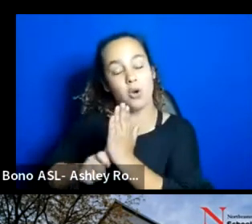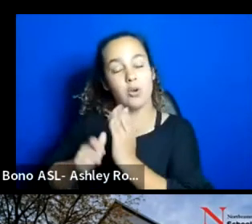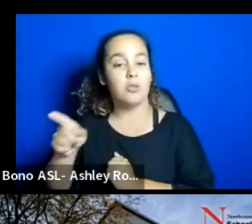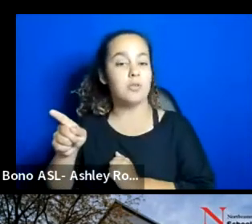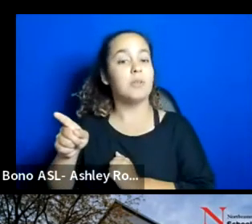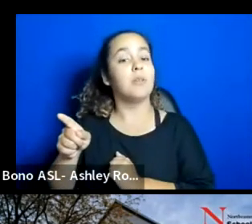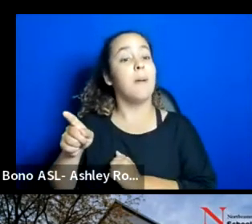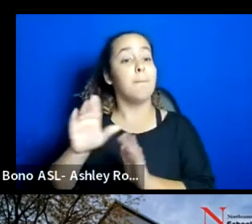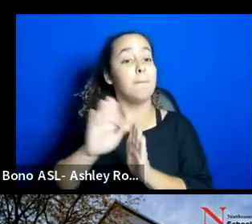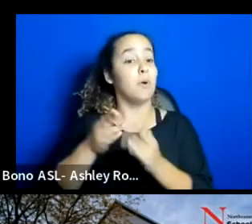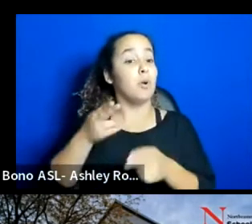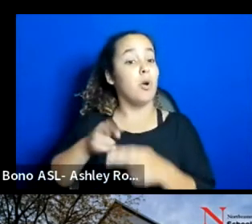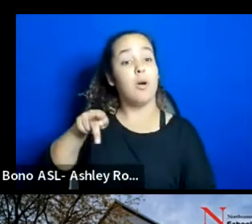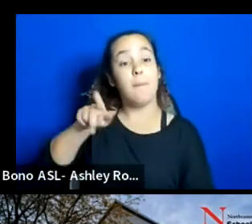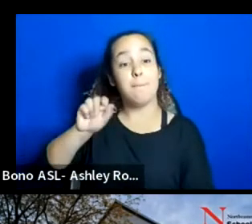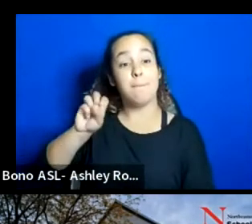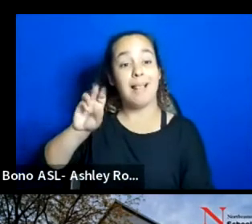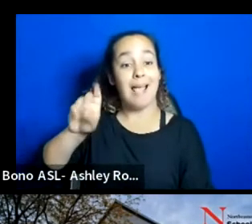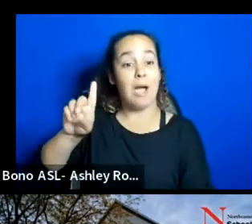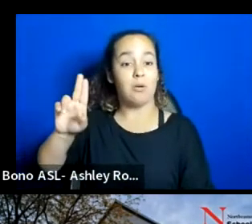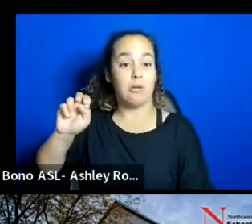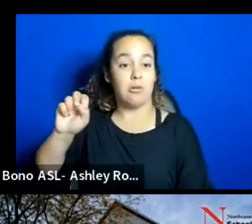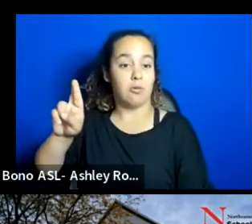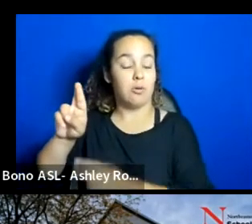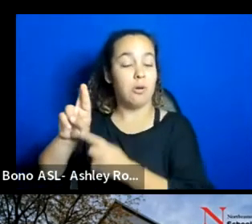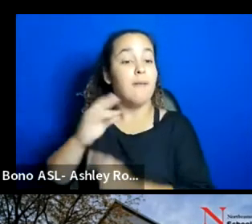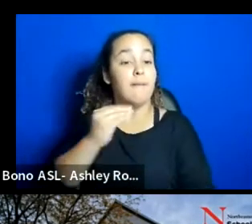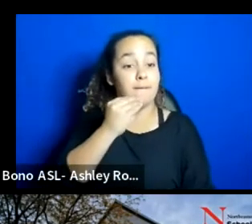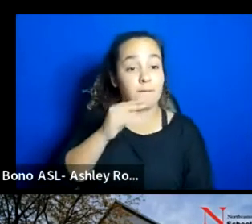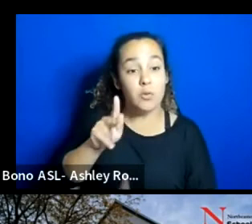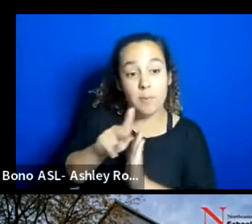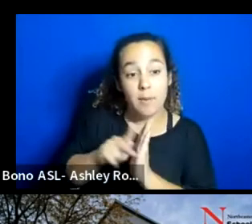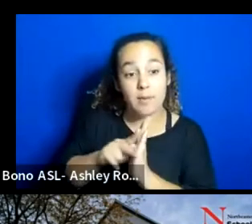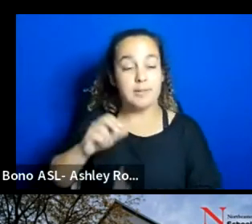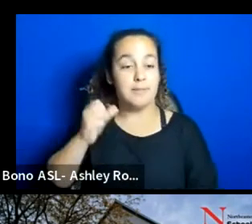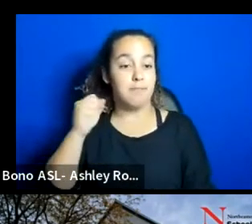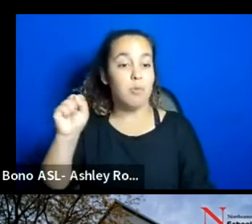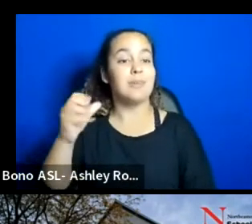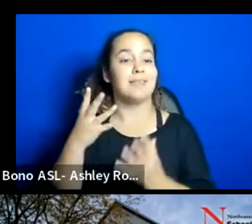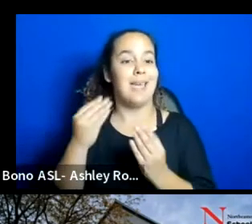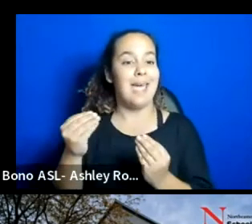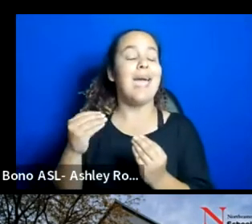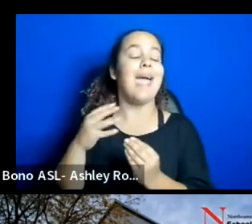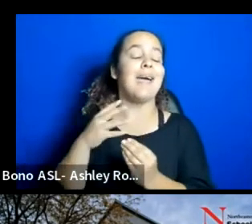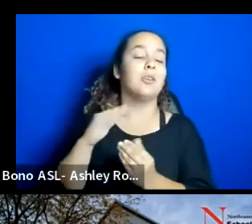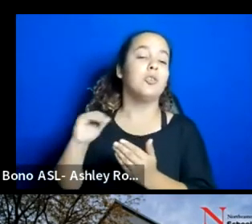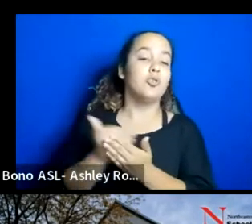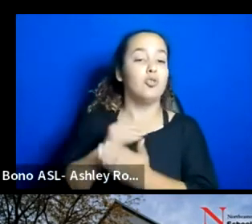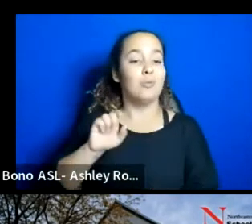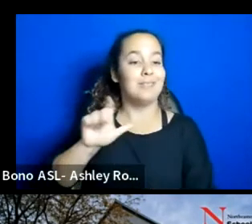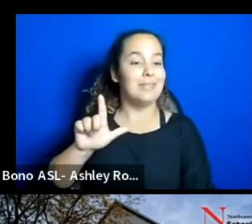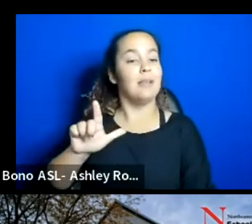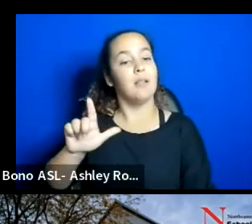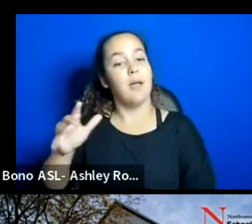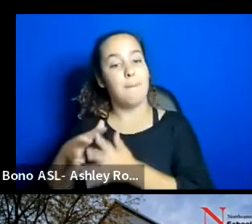Plowed Under, Food Policy, Protest, and Performance in New Deal America, received